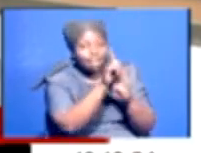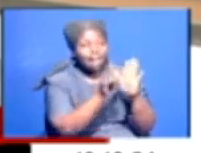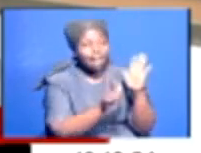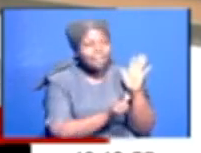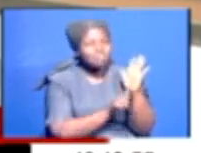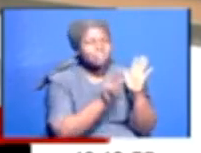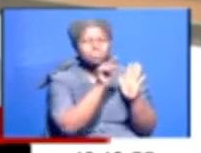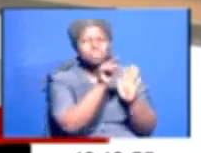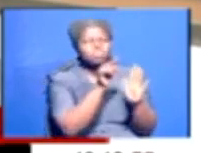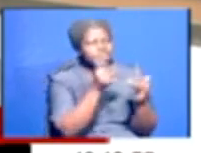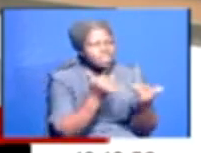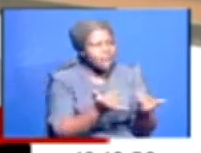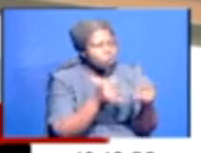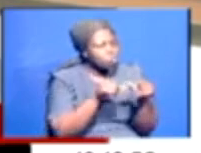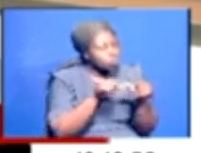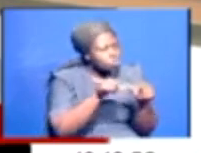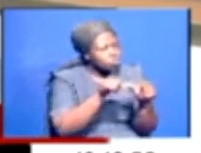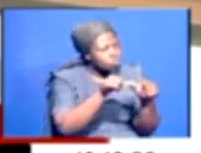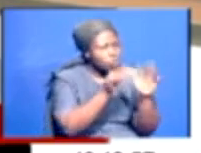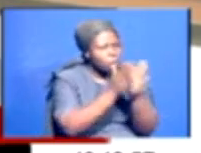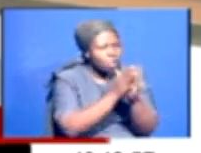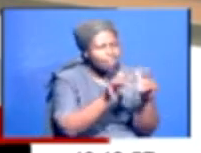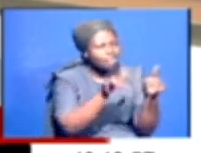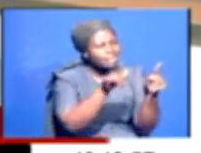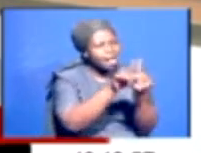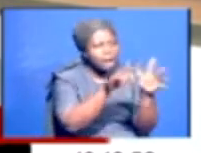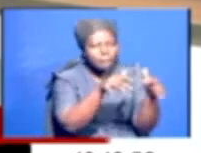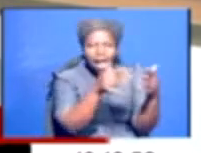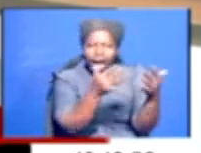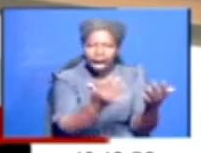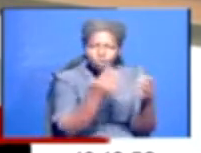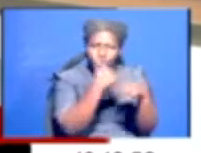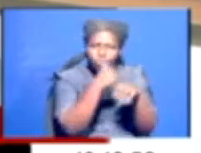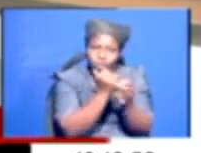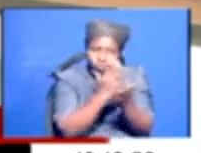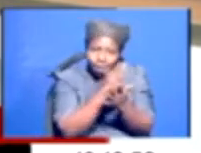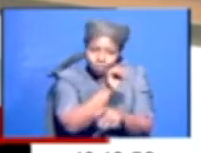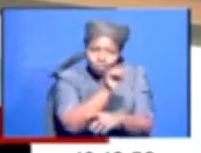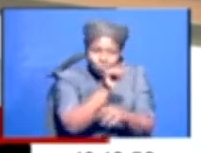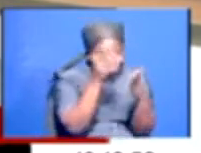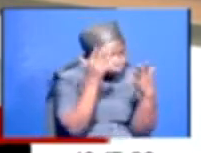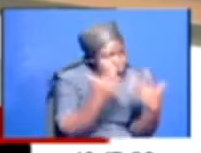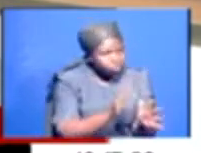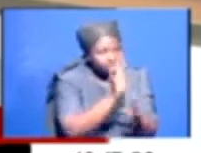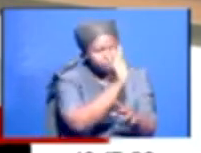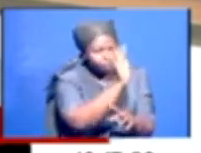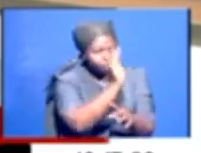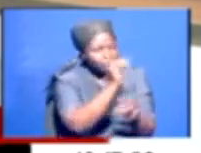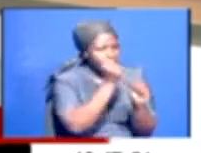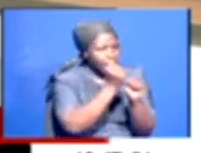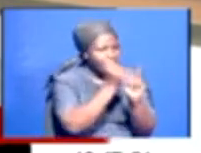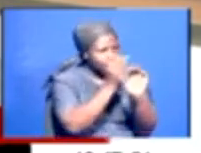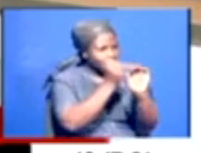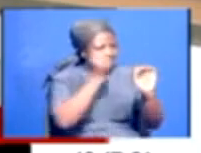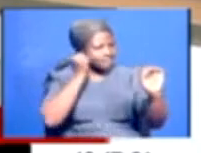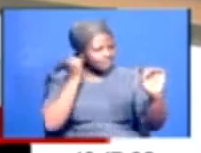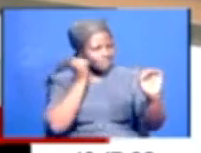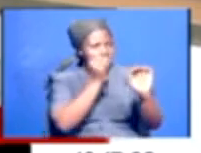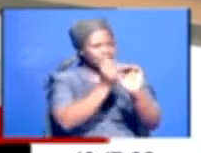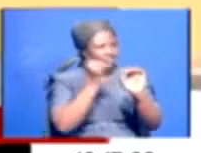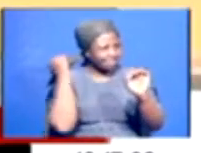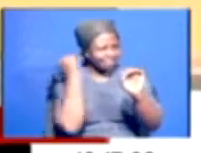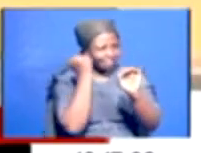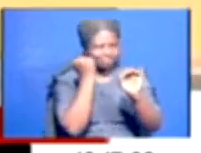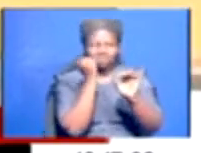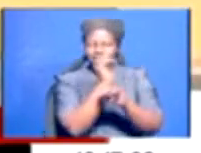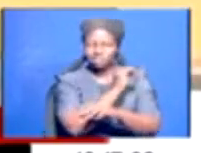how do you keep sustaining this such that you do not lose your touch in the javelin, but you keep improving on the shot put? You know,